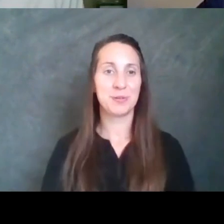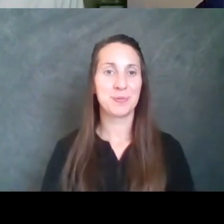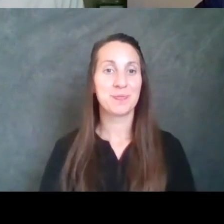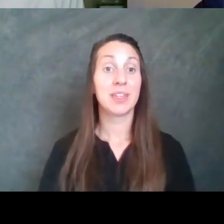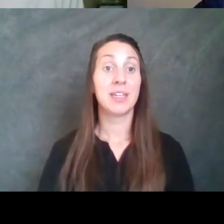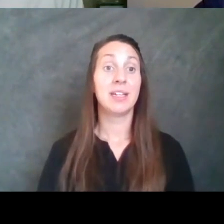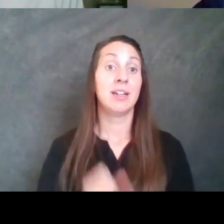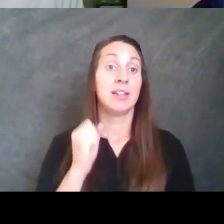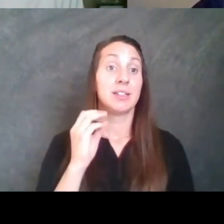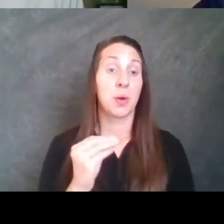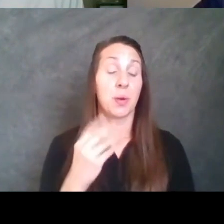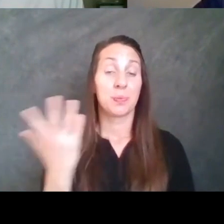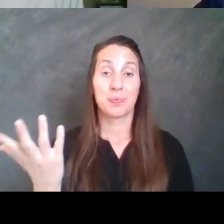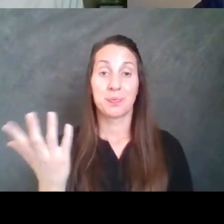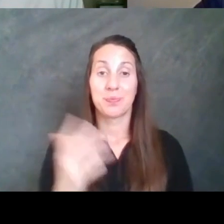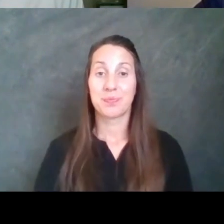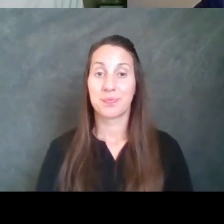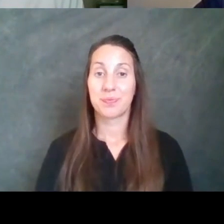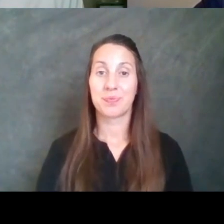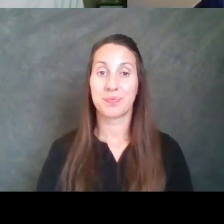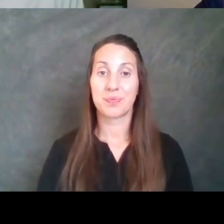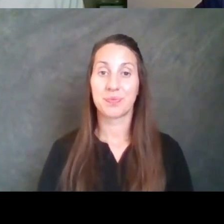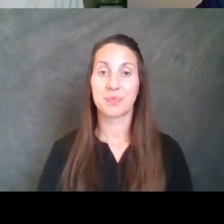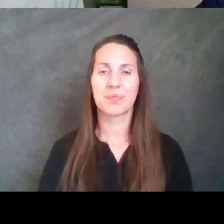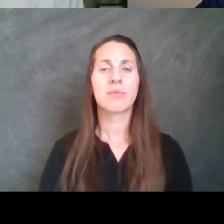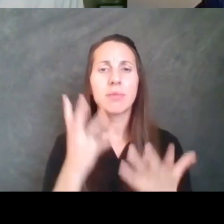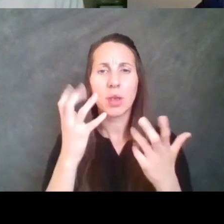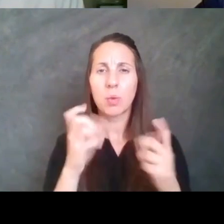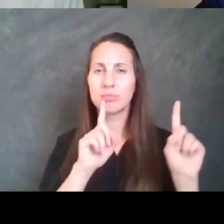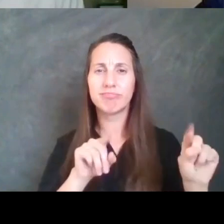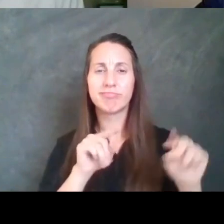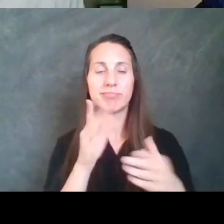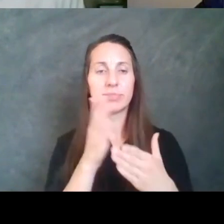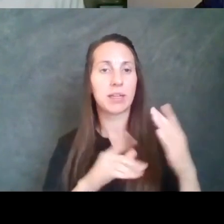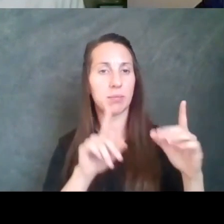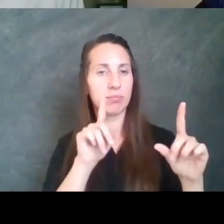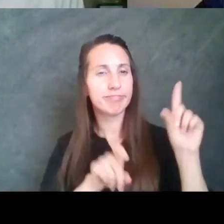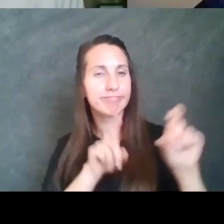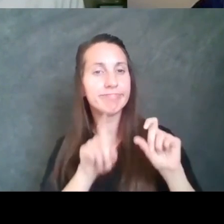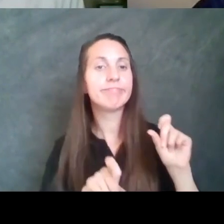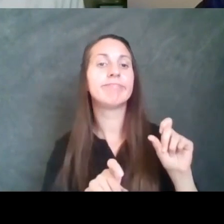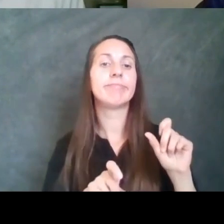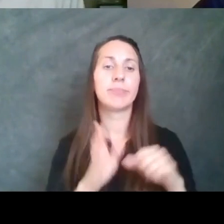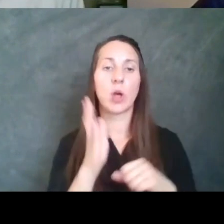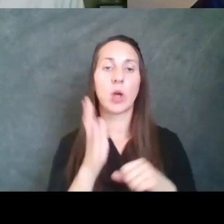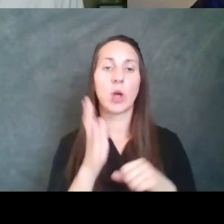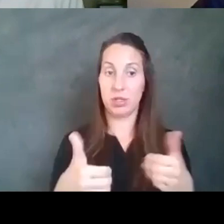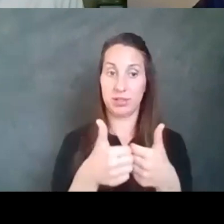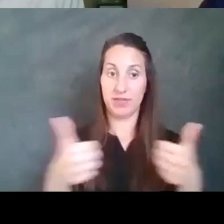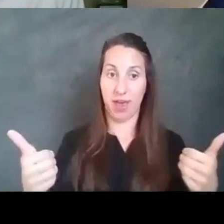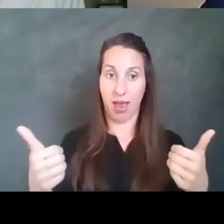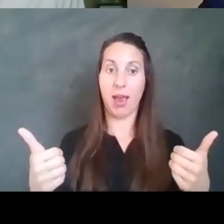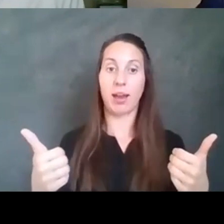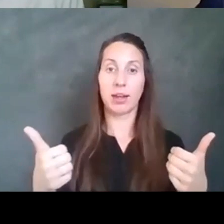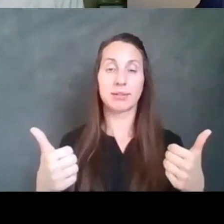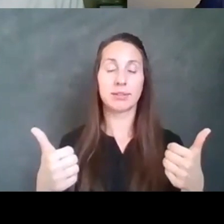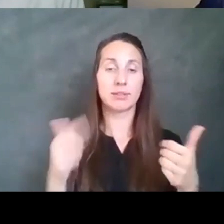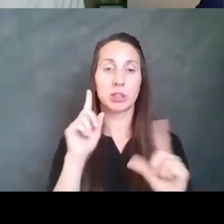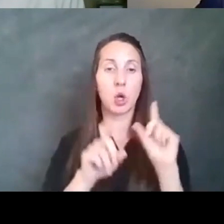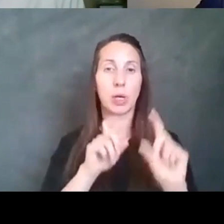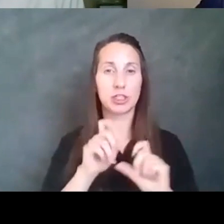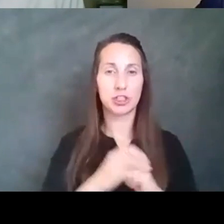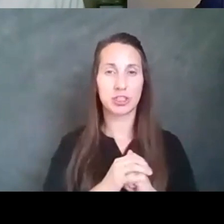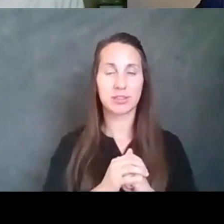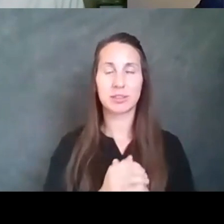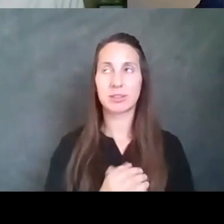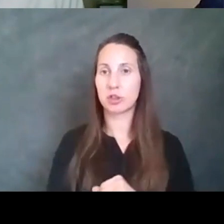So I want to take some questions. I want to sort of divide up the questions into 2 different